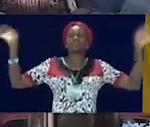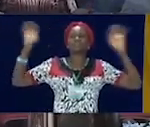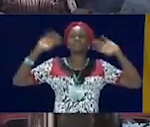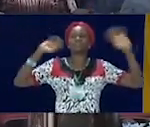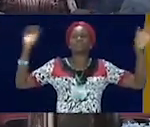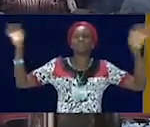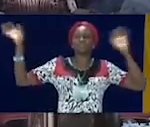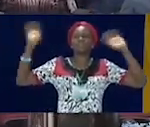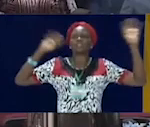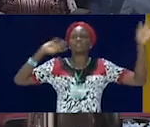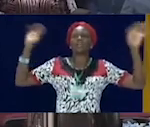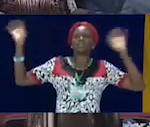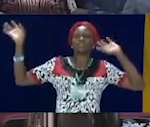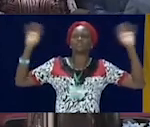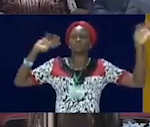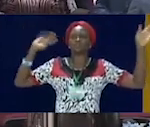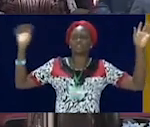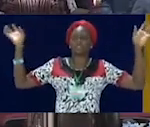Hallelujah.